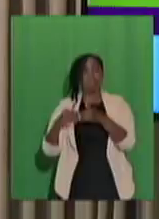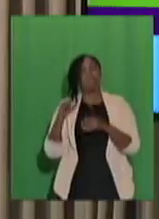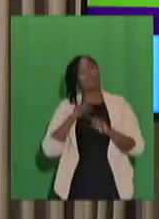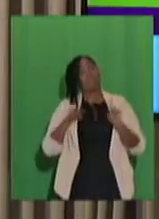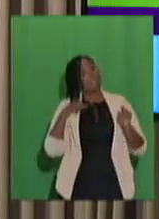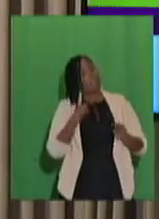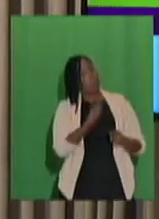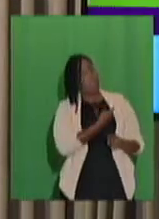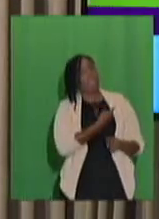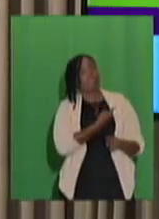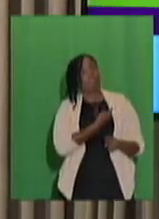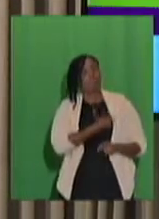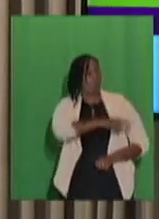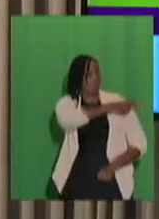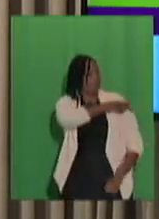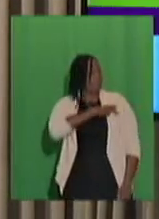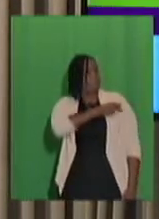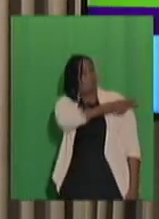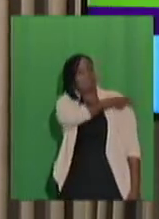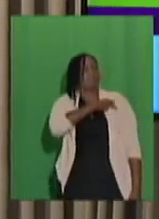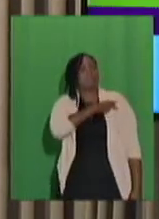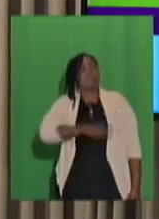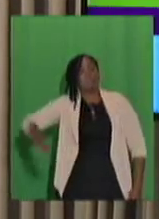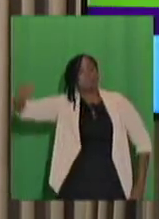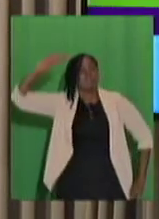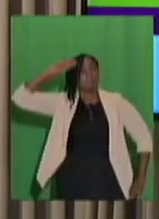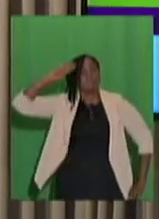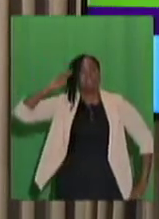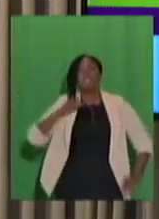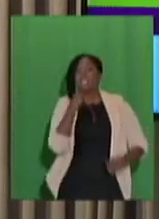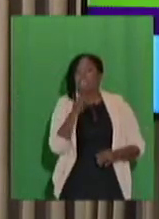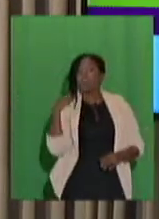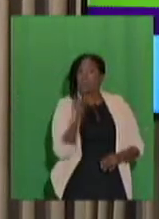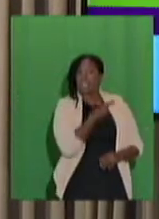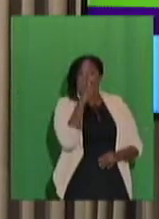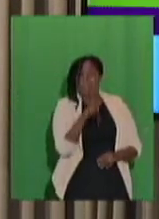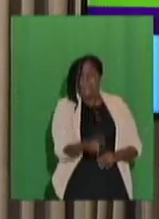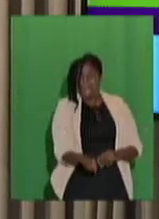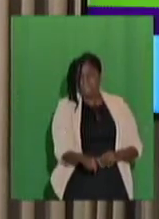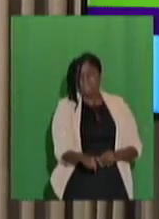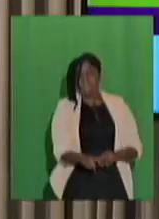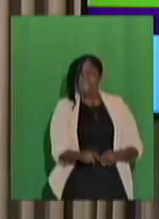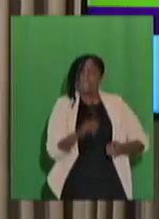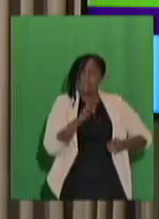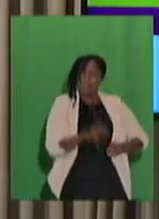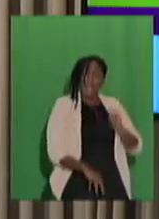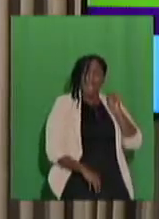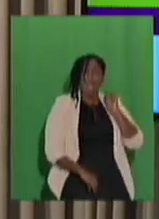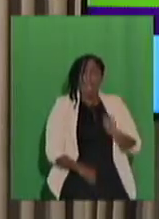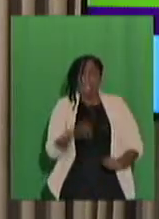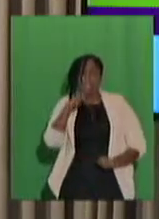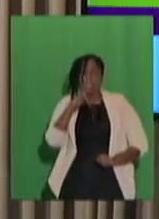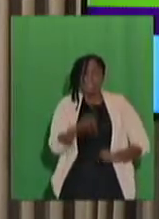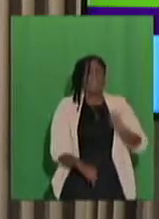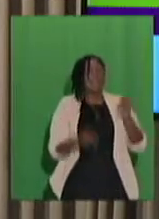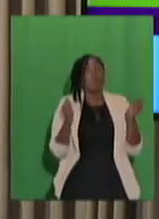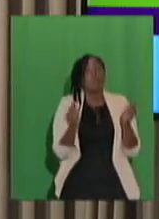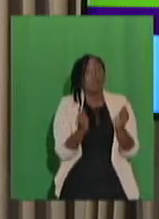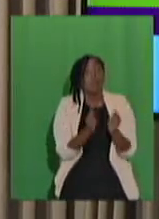and generals and infantrymen, have to be in lockstep with the Prime